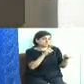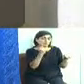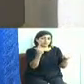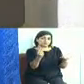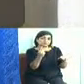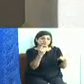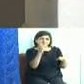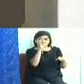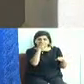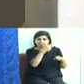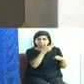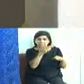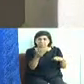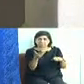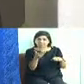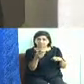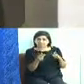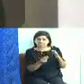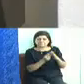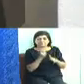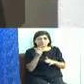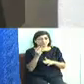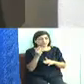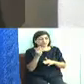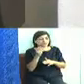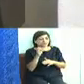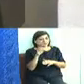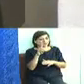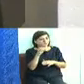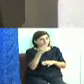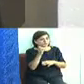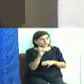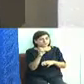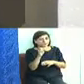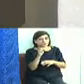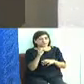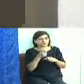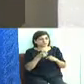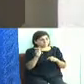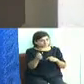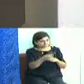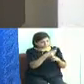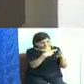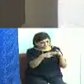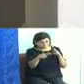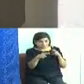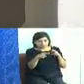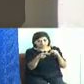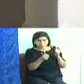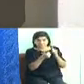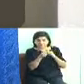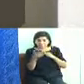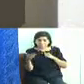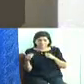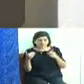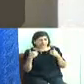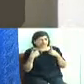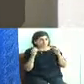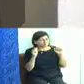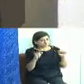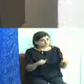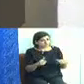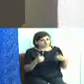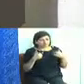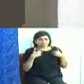those odd things. It's a double-edged sword. Anything that really has potential has the